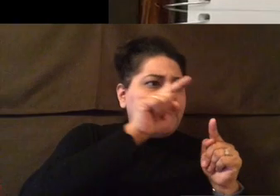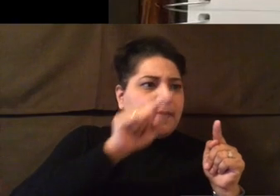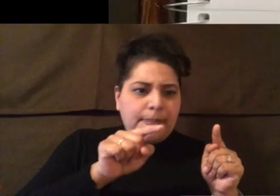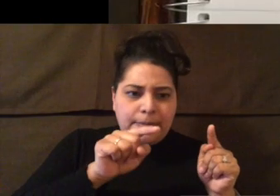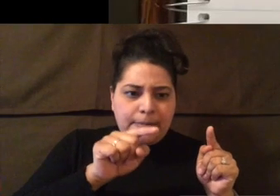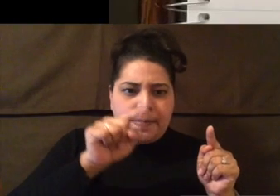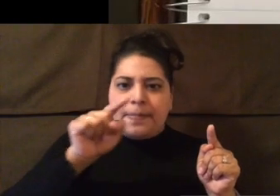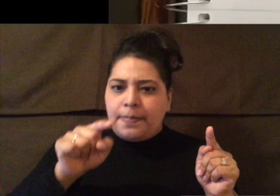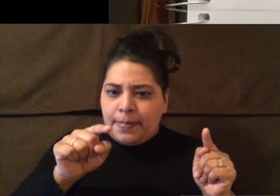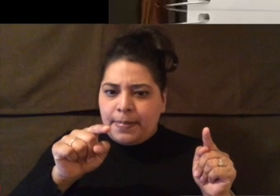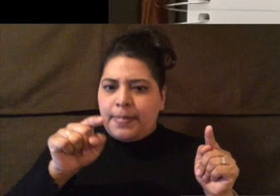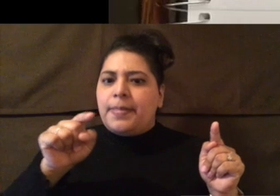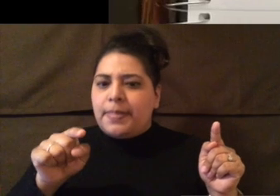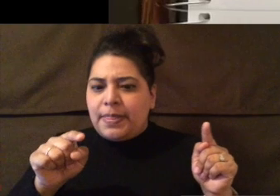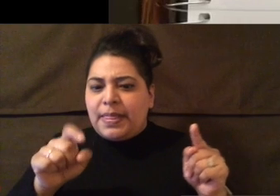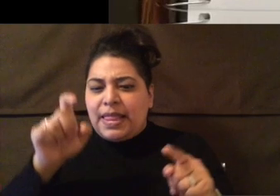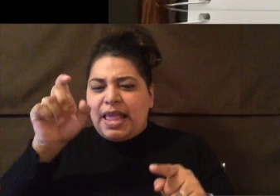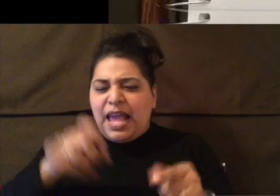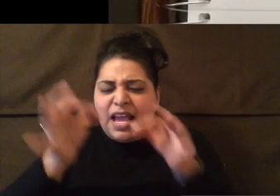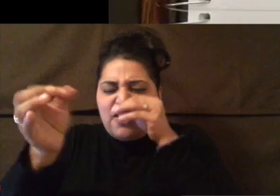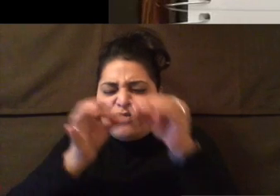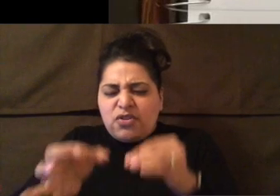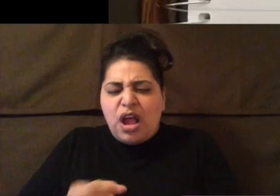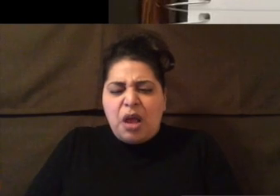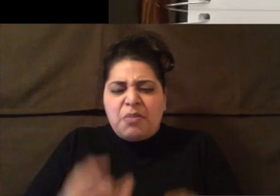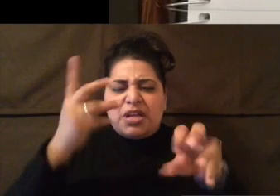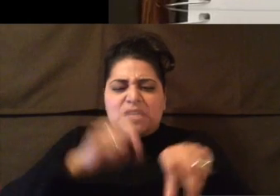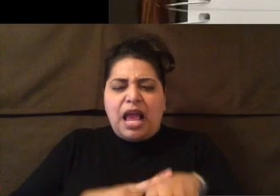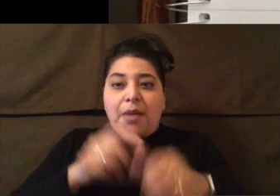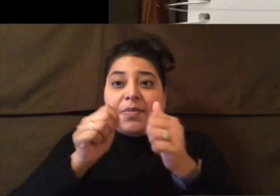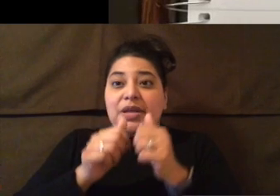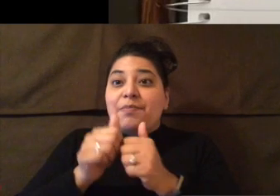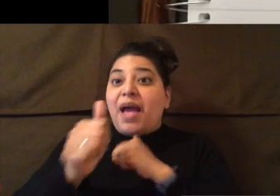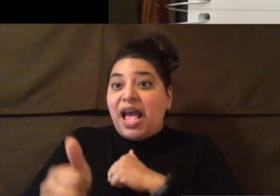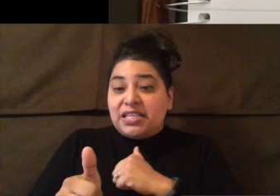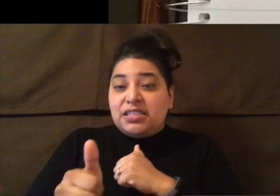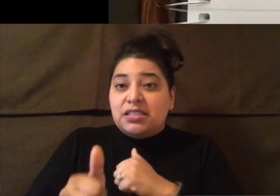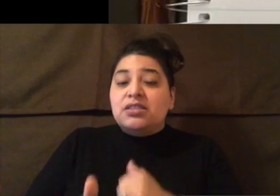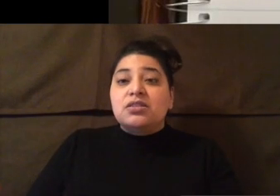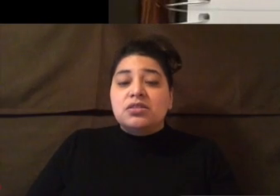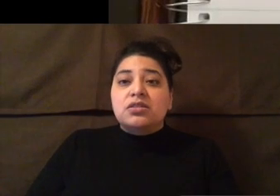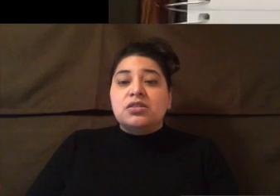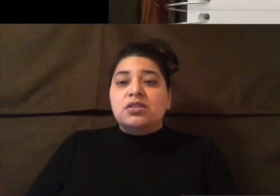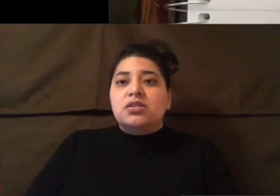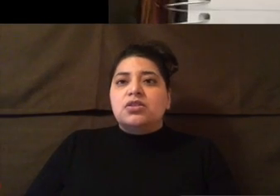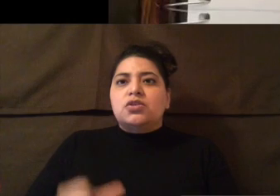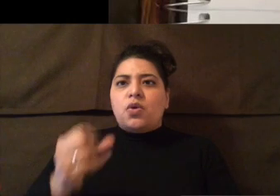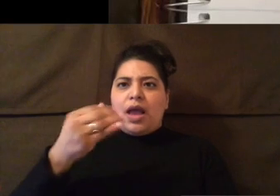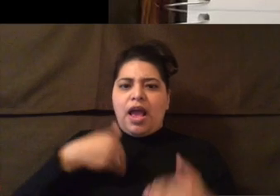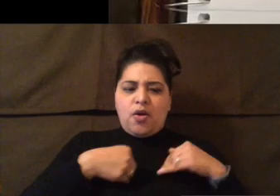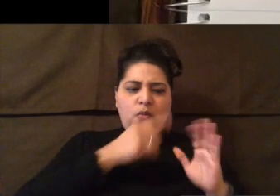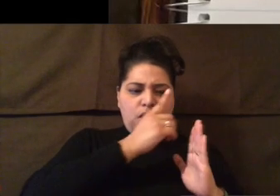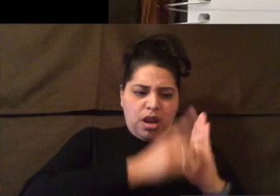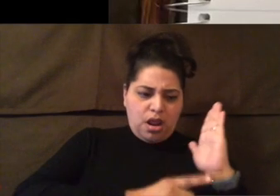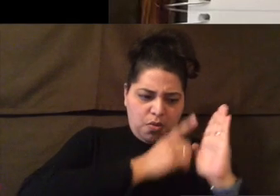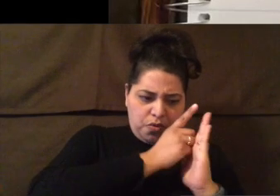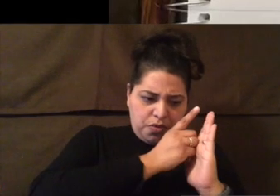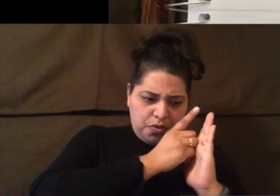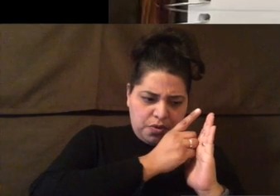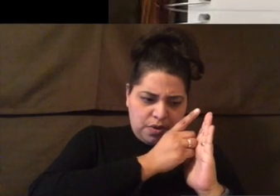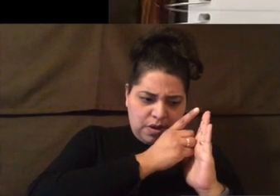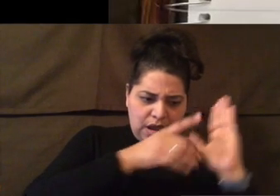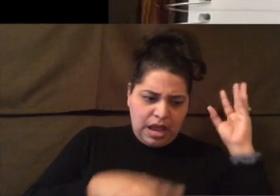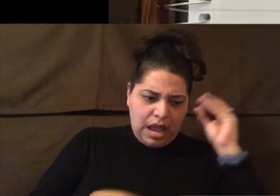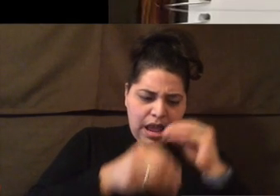3 jumps here and we have to add them together to figure out how much time has passed. Okay, so we've got